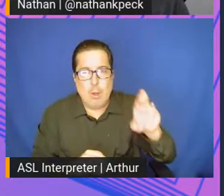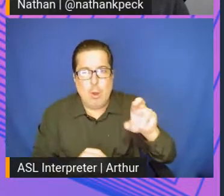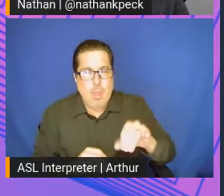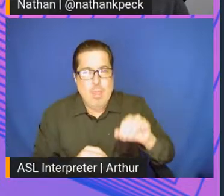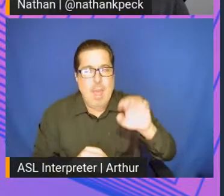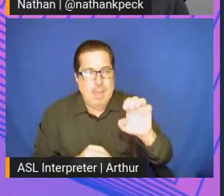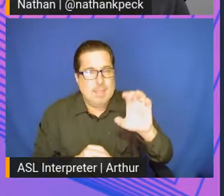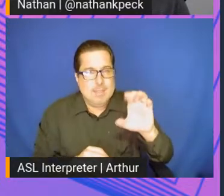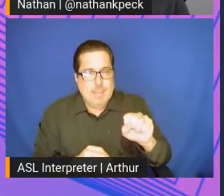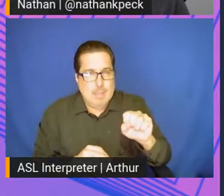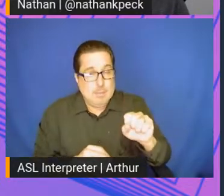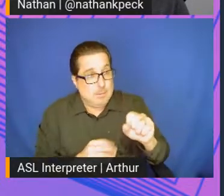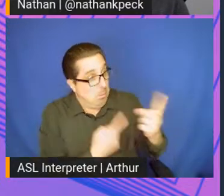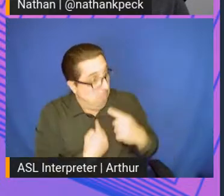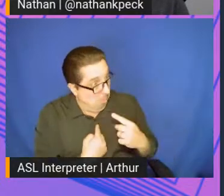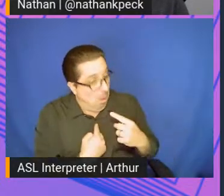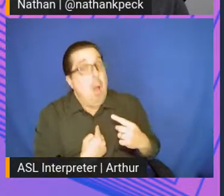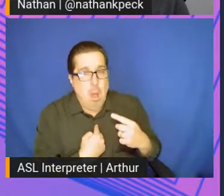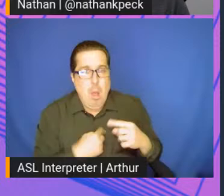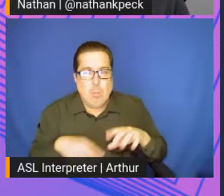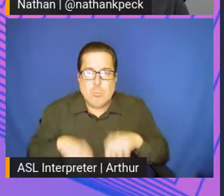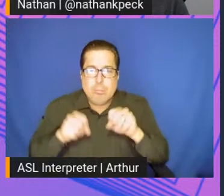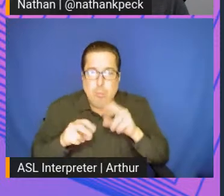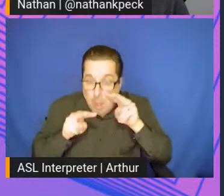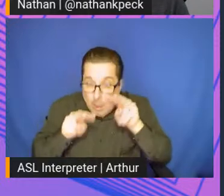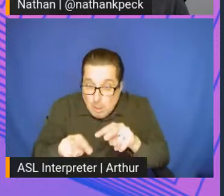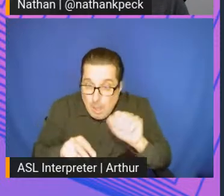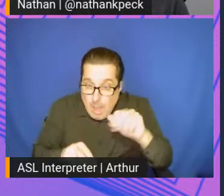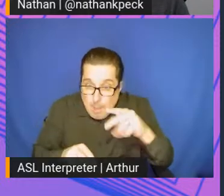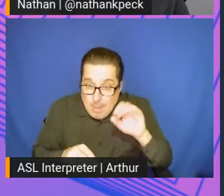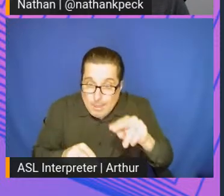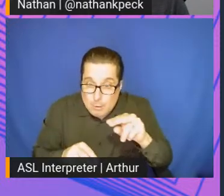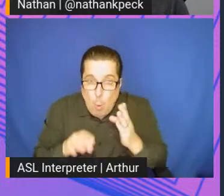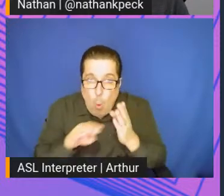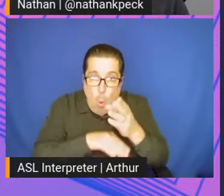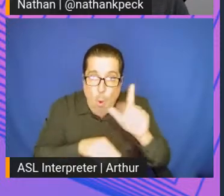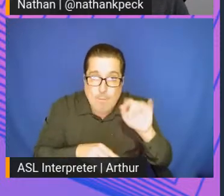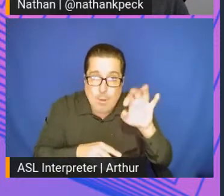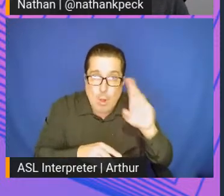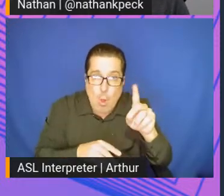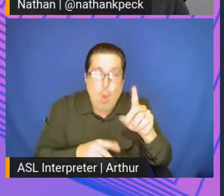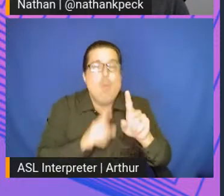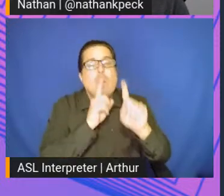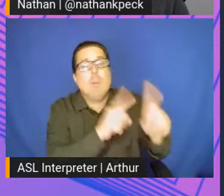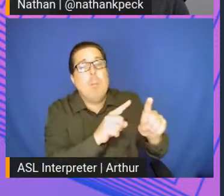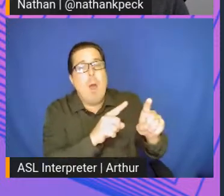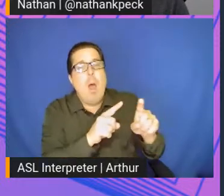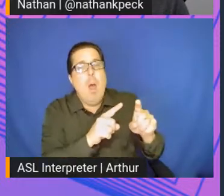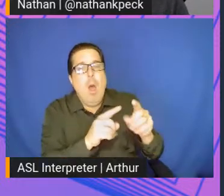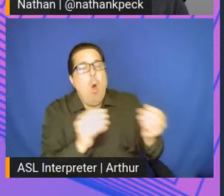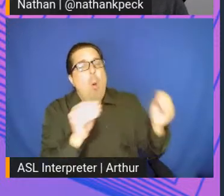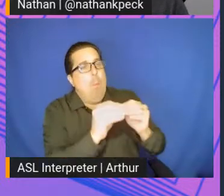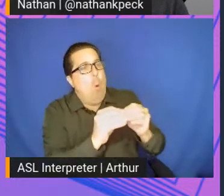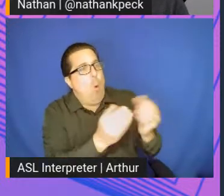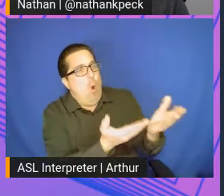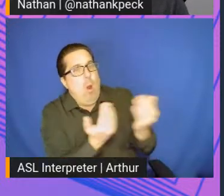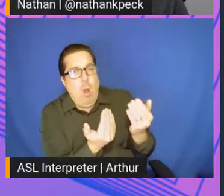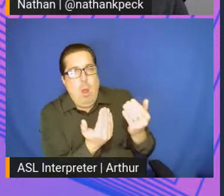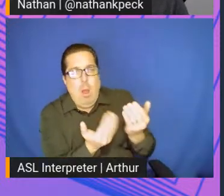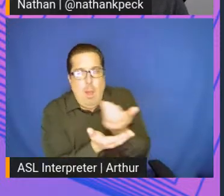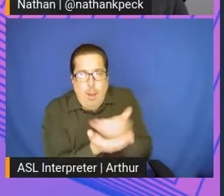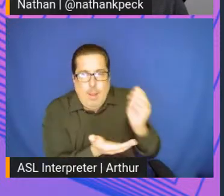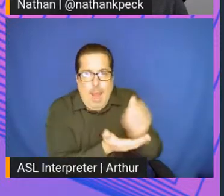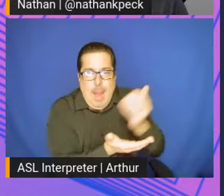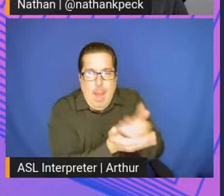so ECS is able to see when your application is getting overloaded and respond by launching more containers. But once again, you have to decide those